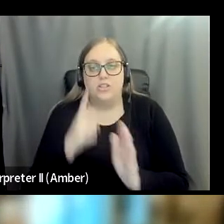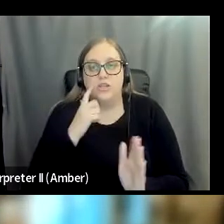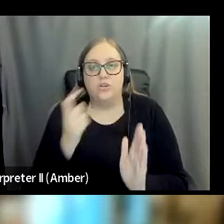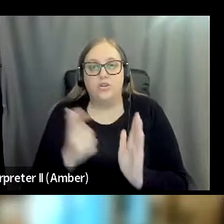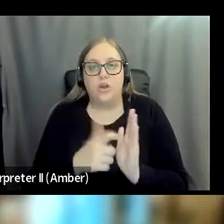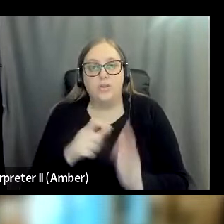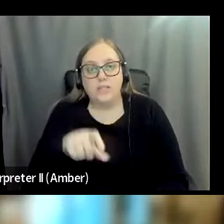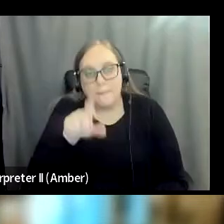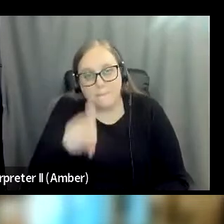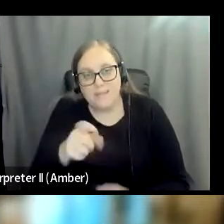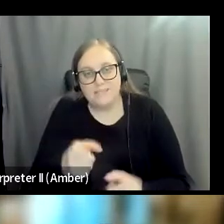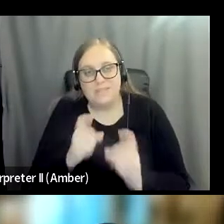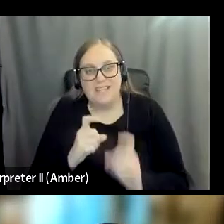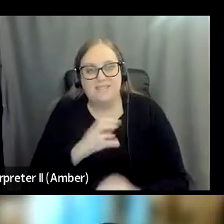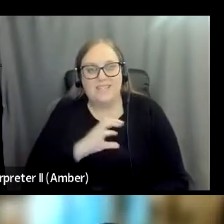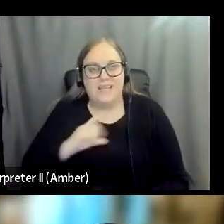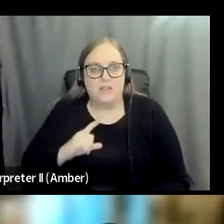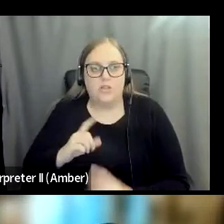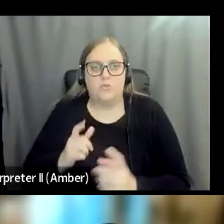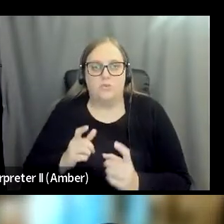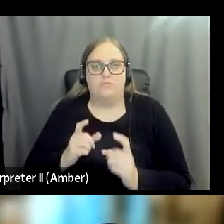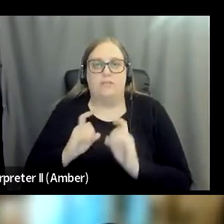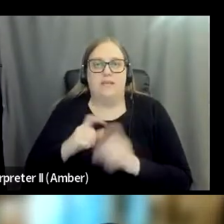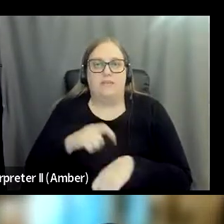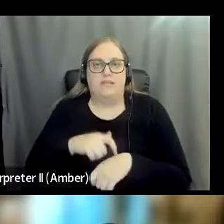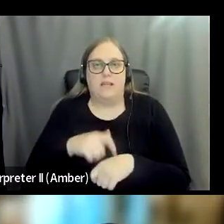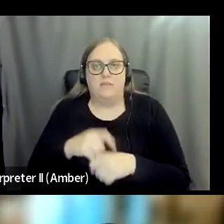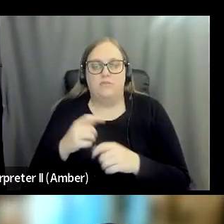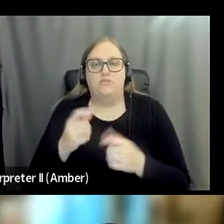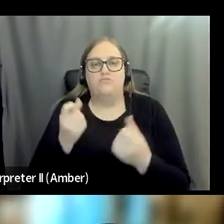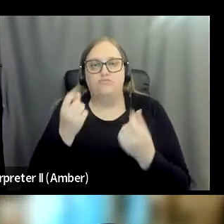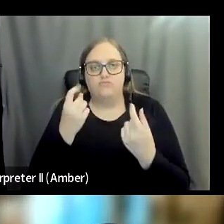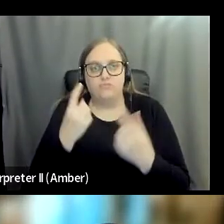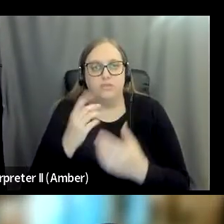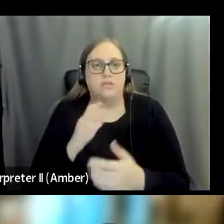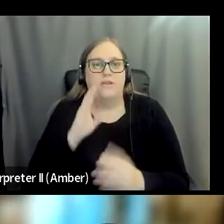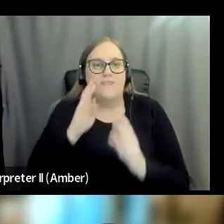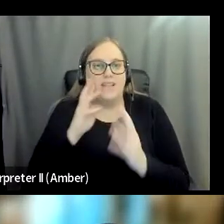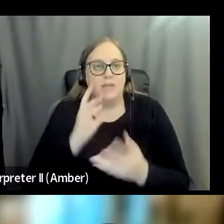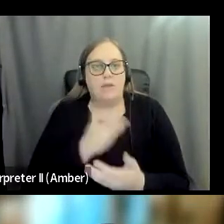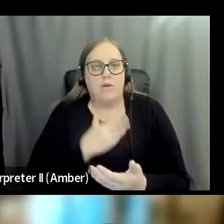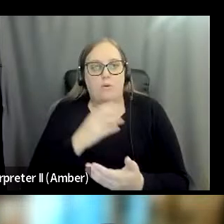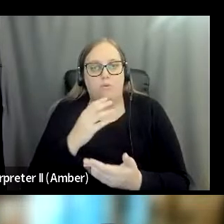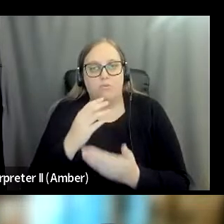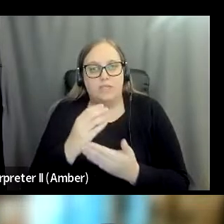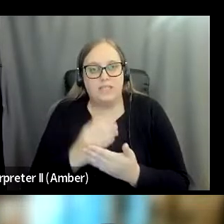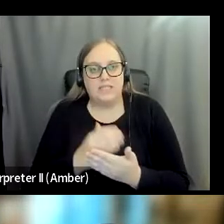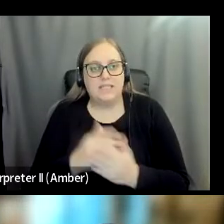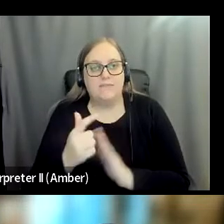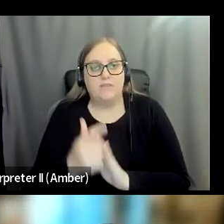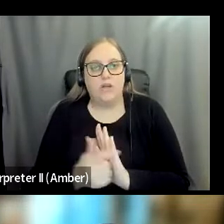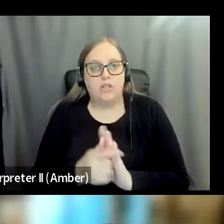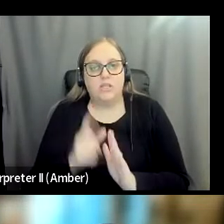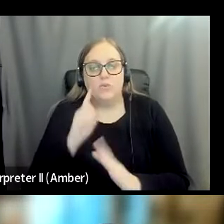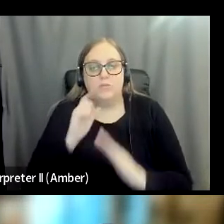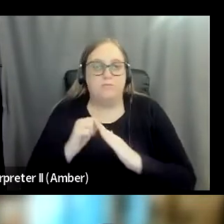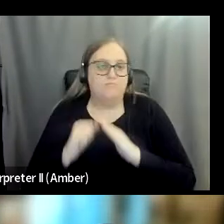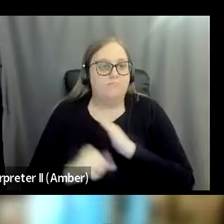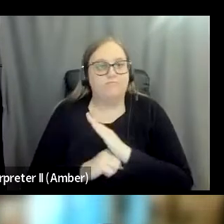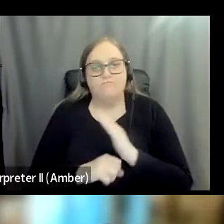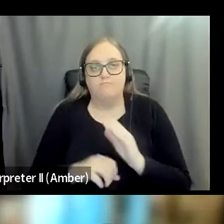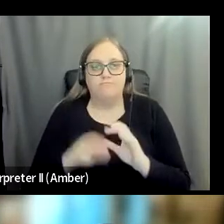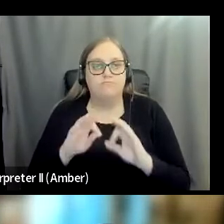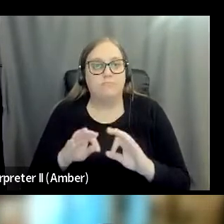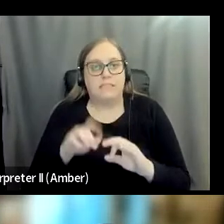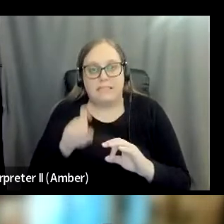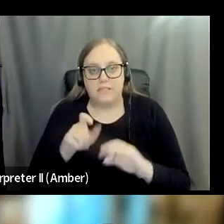given to the council, which will also allow us to develop our own list of laws that are going to be fundamental here as